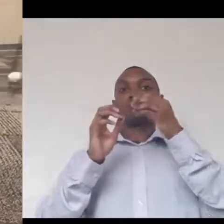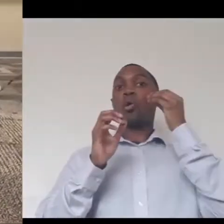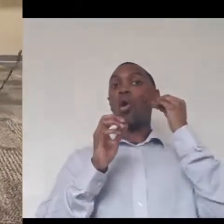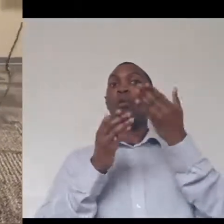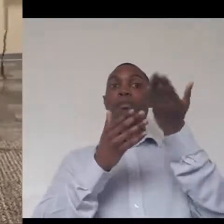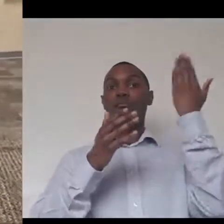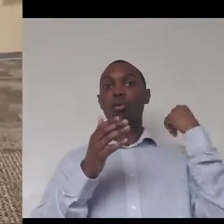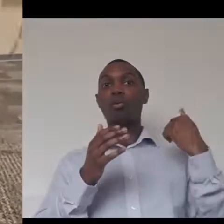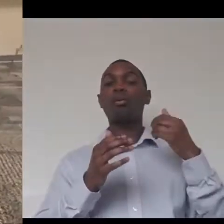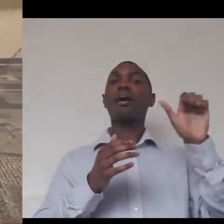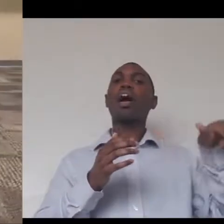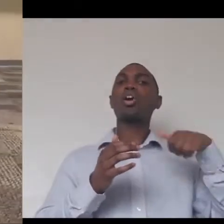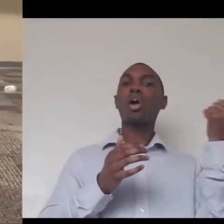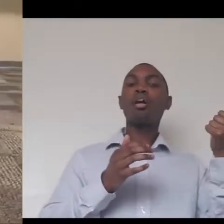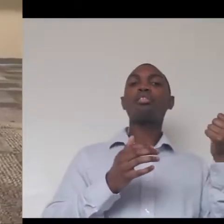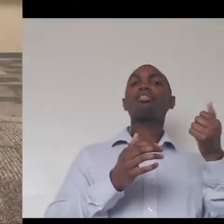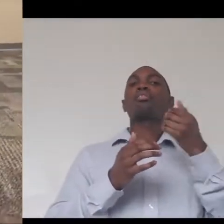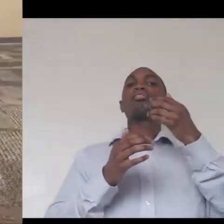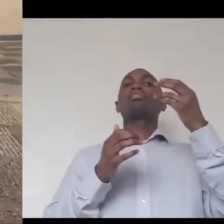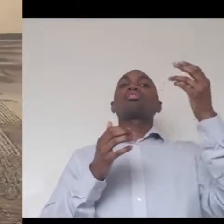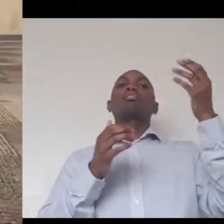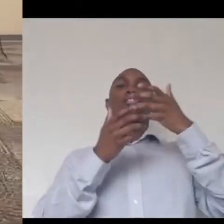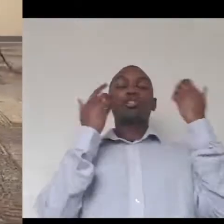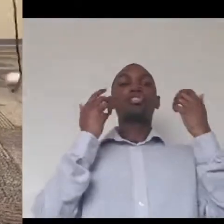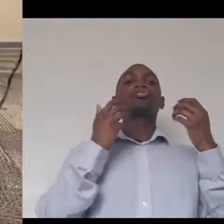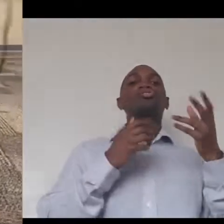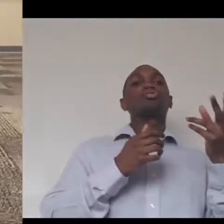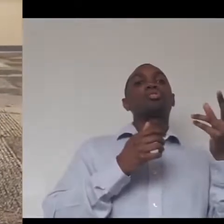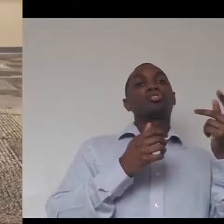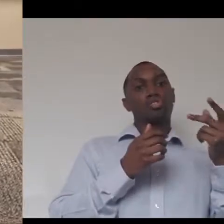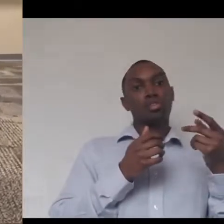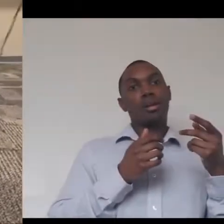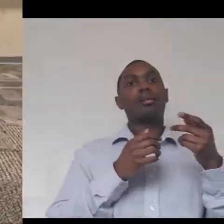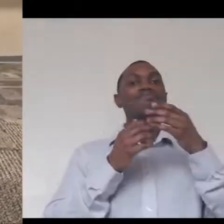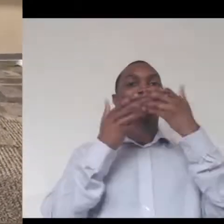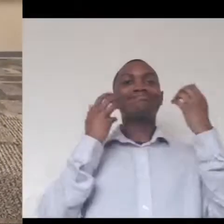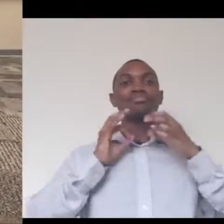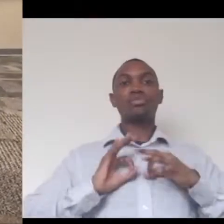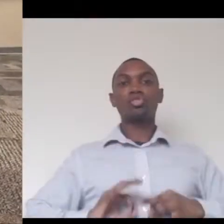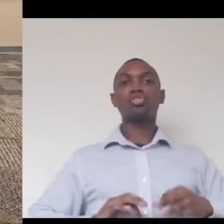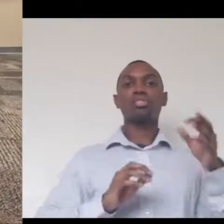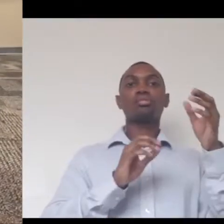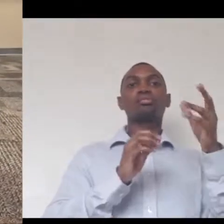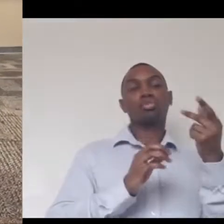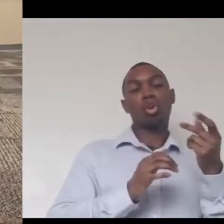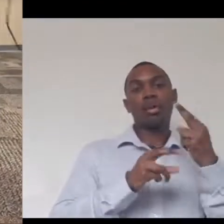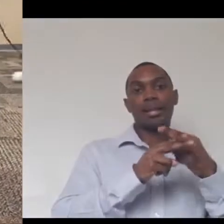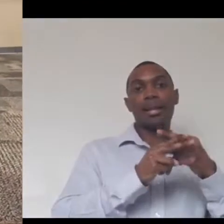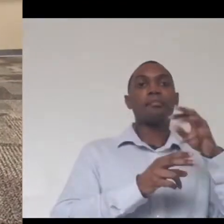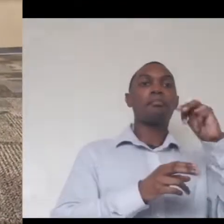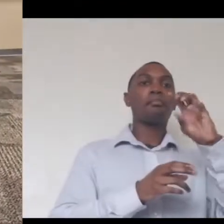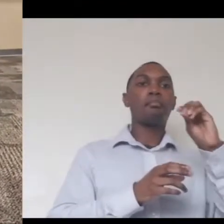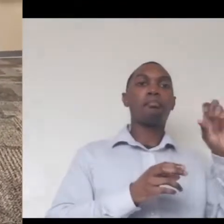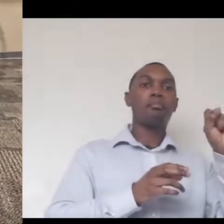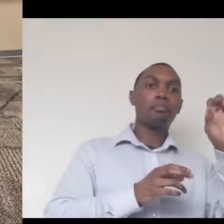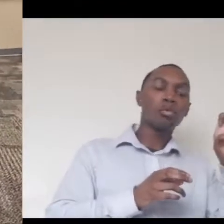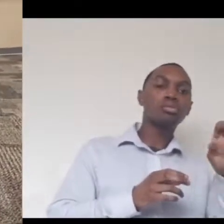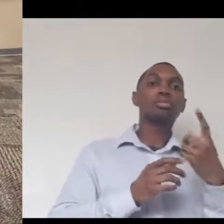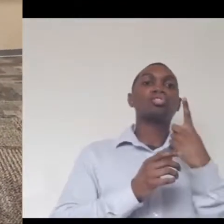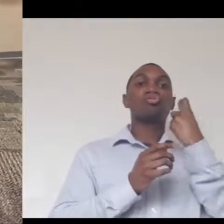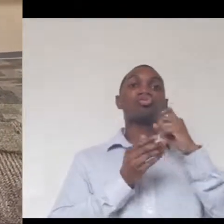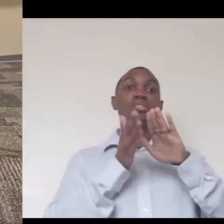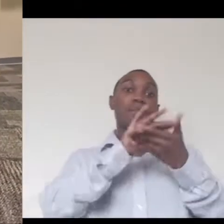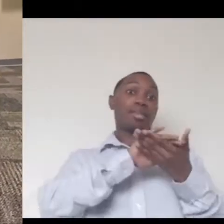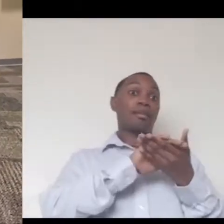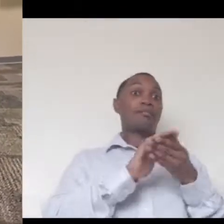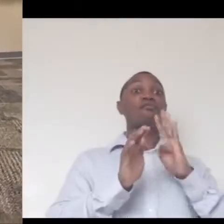He just turned 4 years old last week with his four-year-old cheetah named Donnie. So those two are still